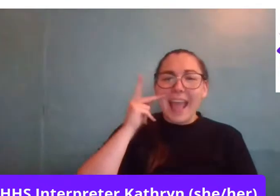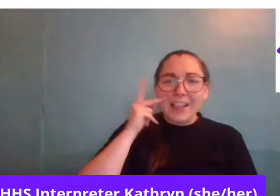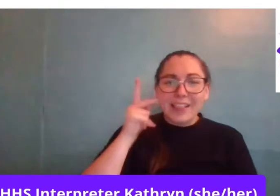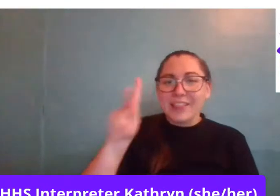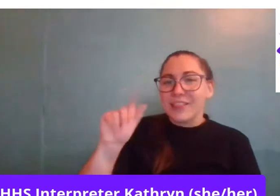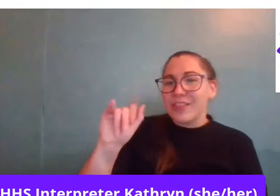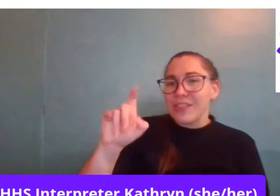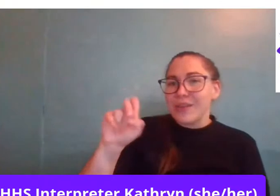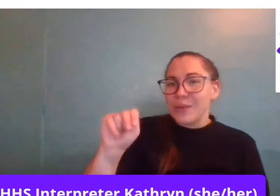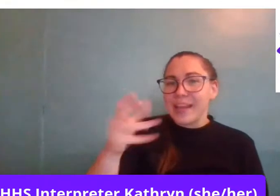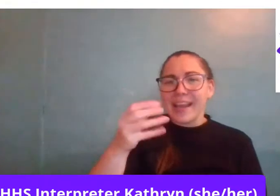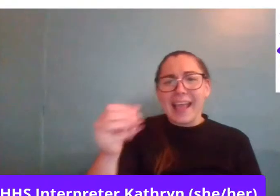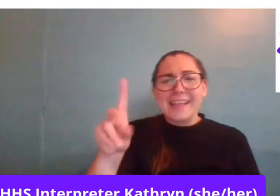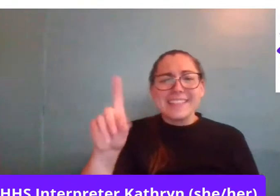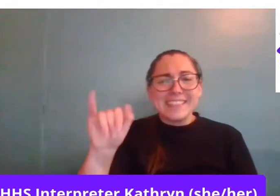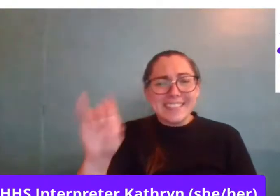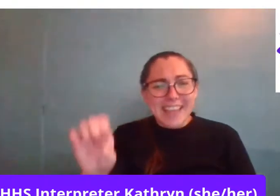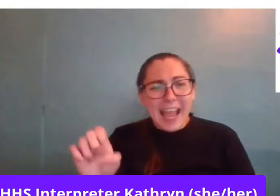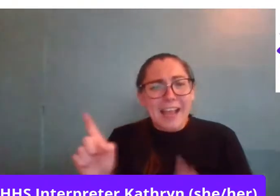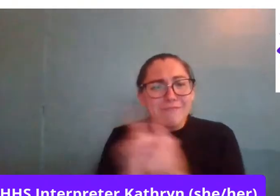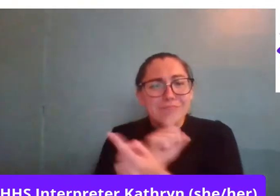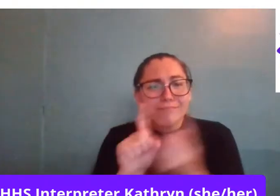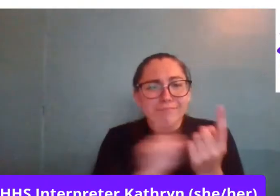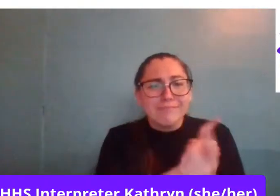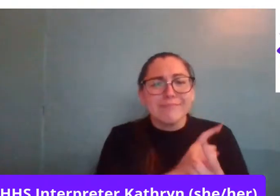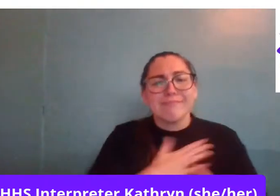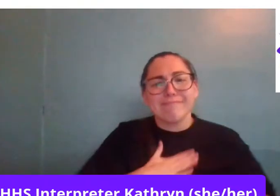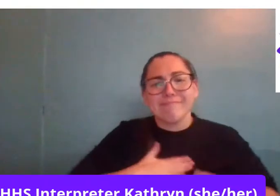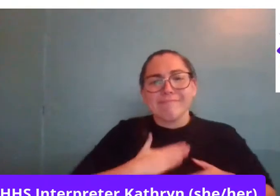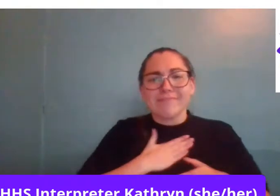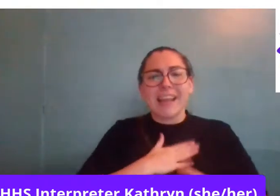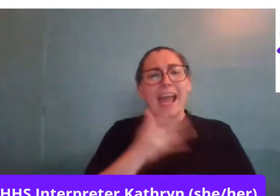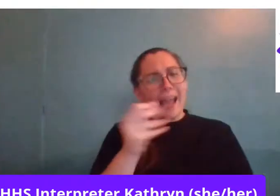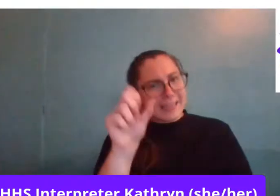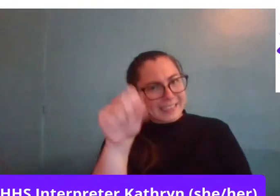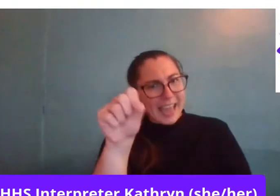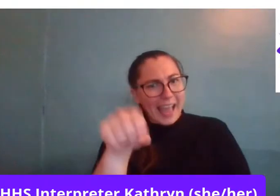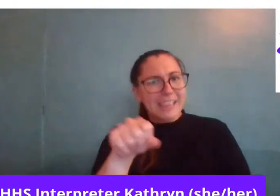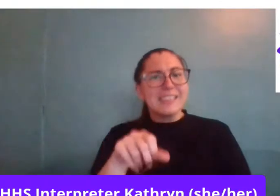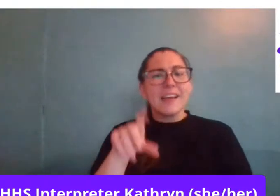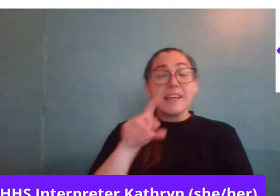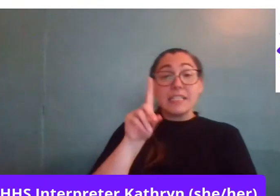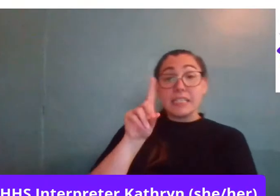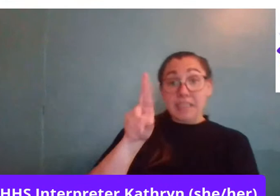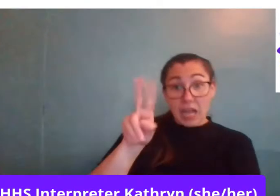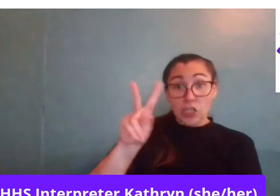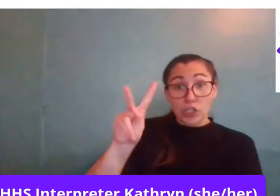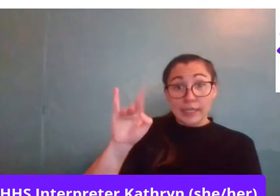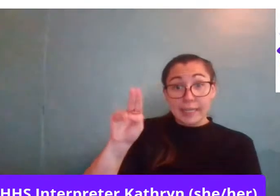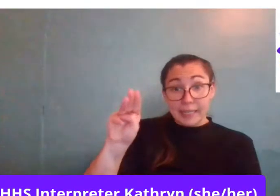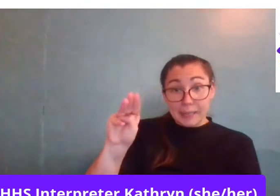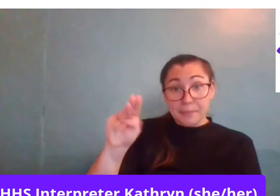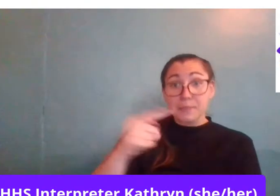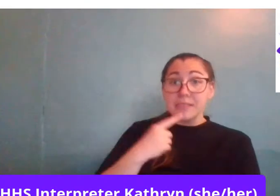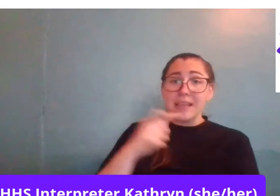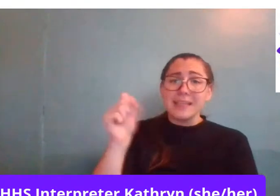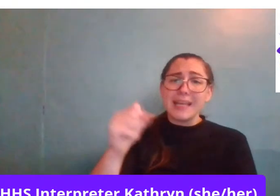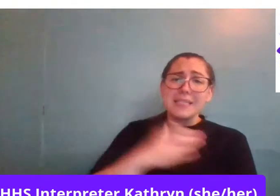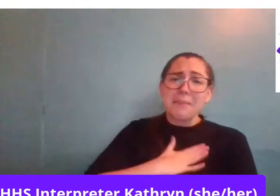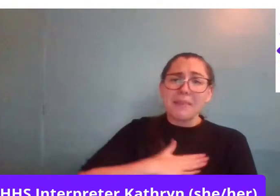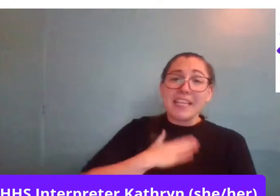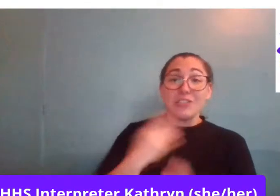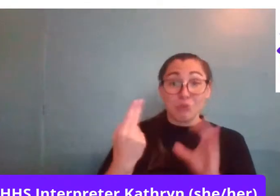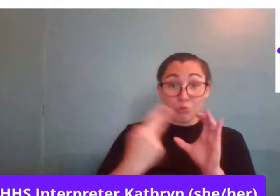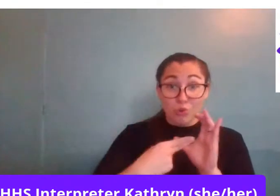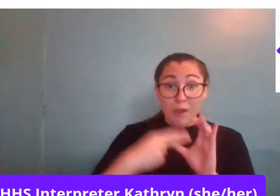Pleasure meeting both of you. And yes, as Dr. Kim say, please feel free to join the Malik Show live tonight